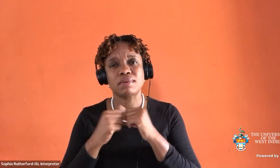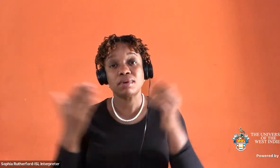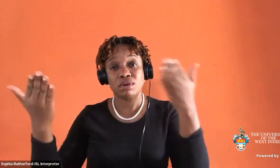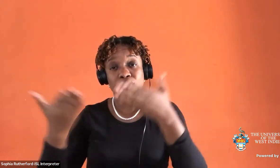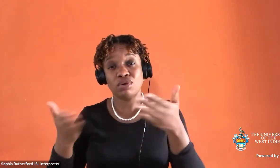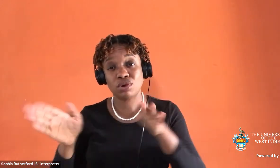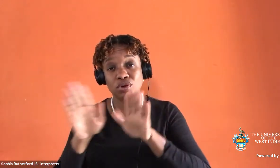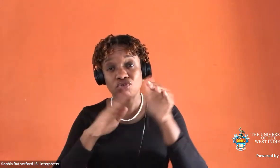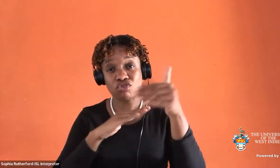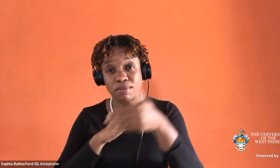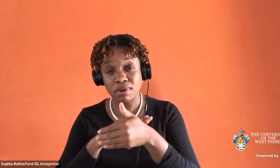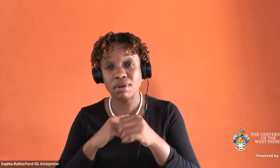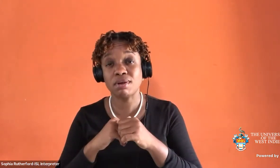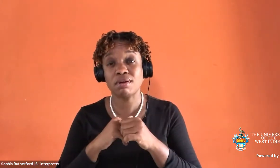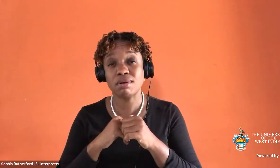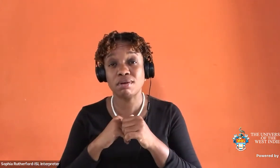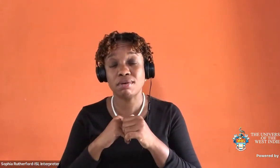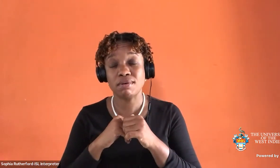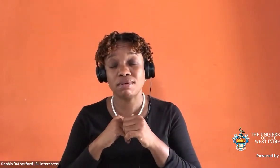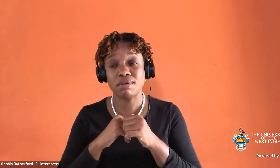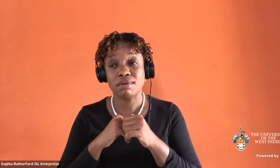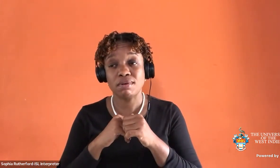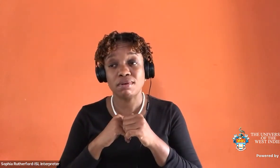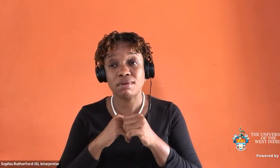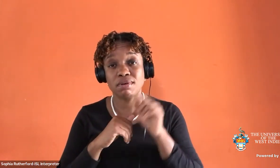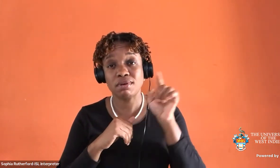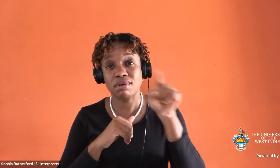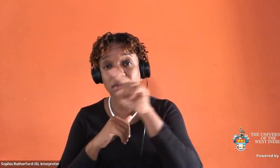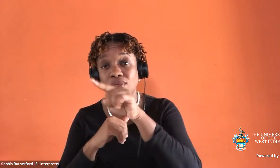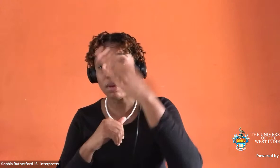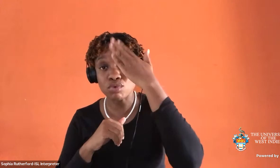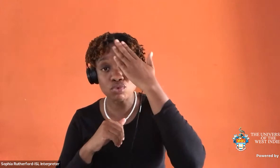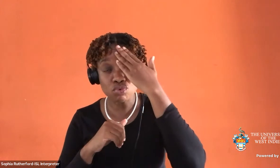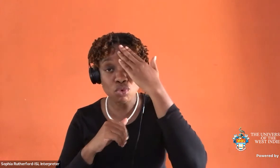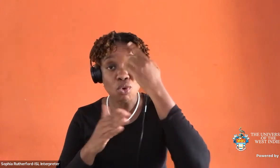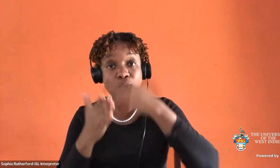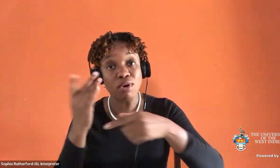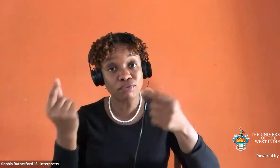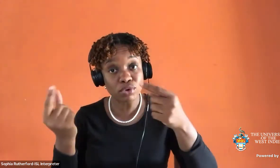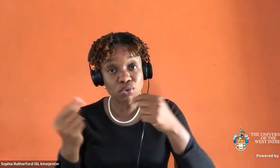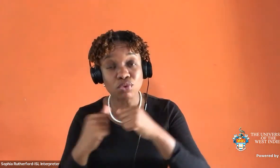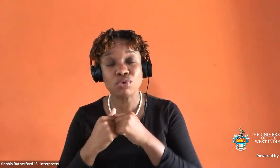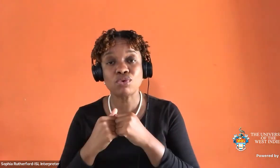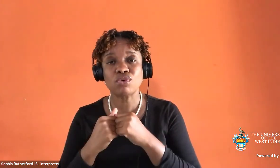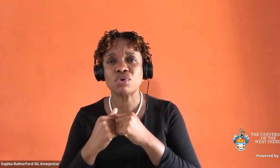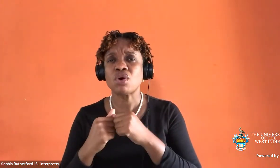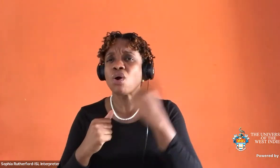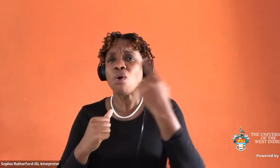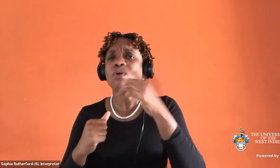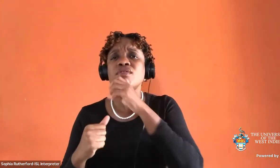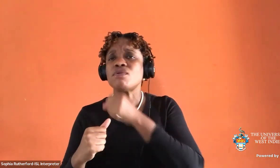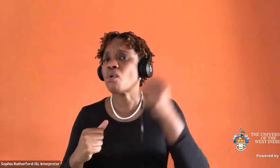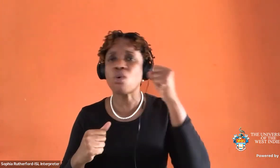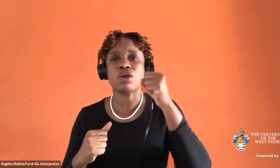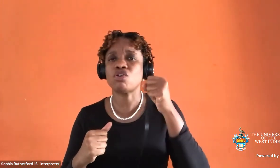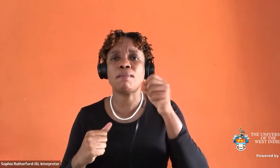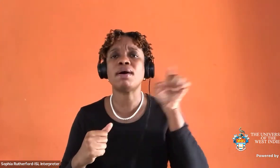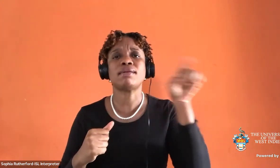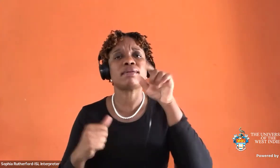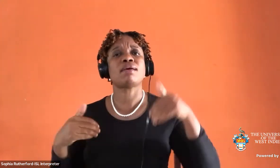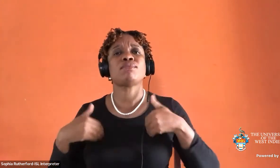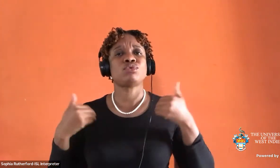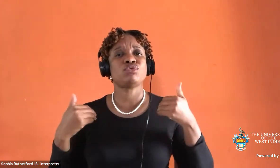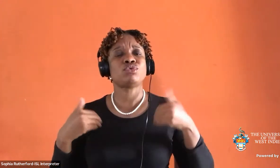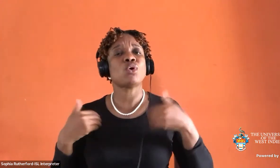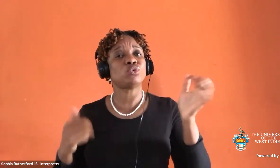to increase literacy among those persons, and not only among them, but among the younger population, because I suspect these,